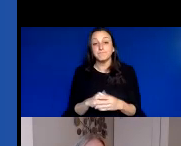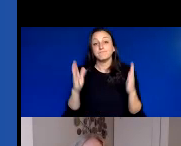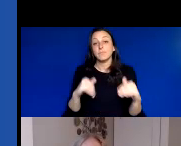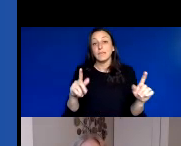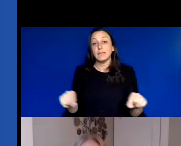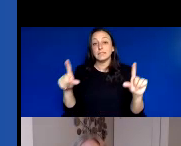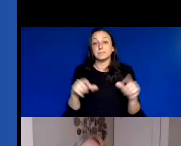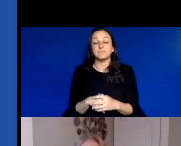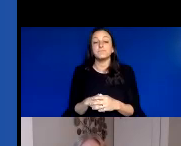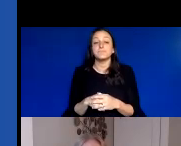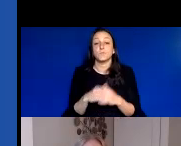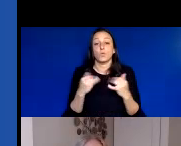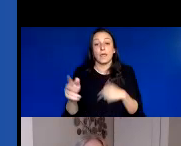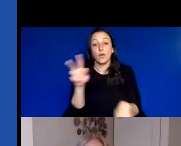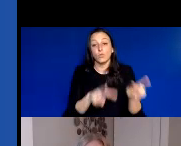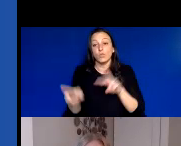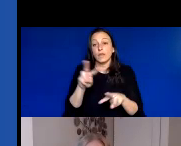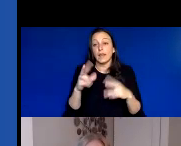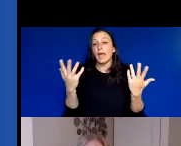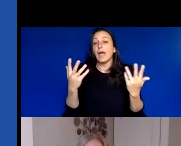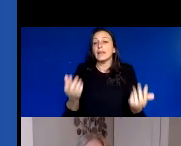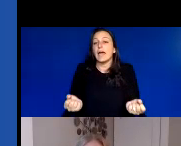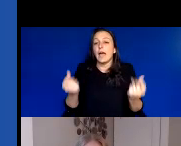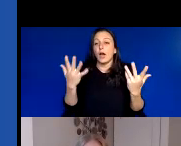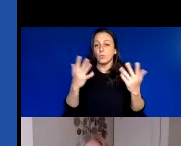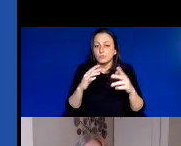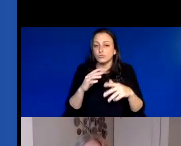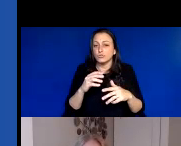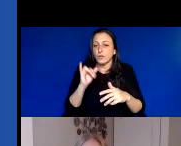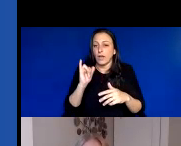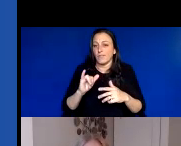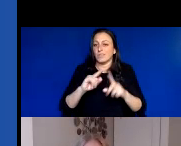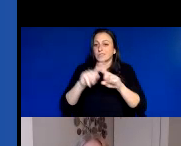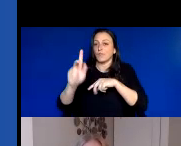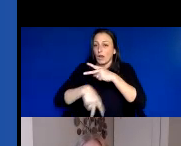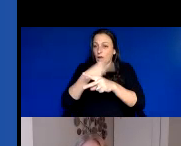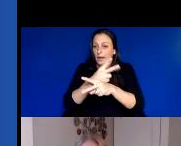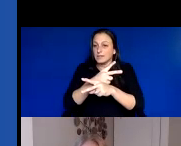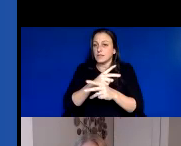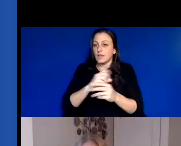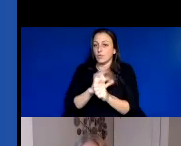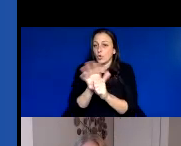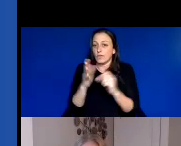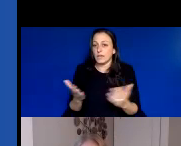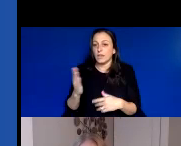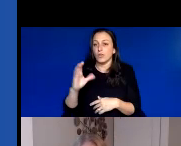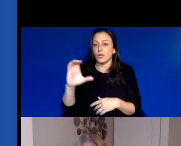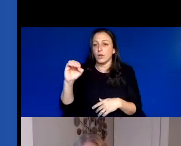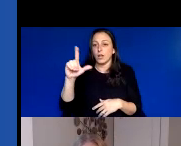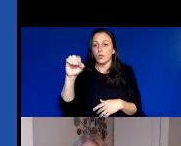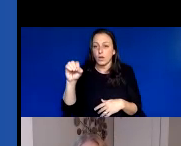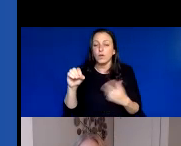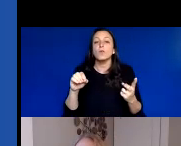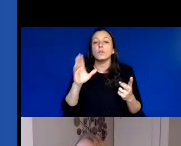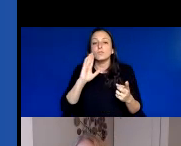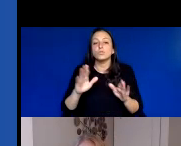And so looking at the overall proportion of variants that we are seeing here in Colorado, this is data that shows you each of the different types of variants of